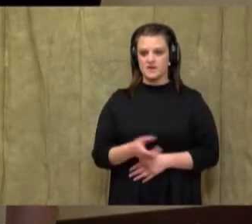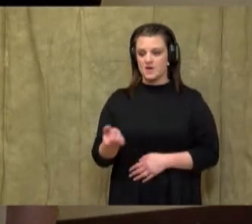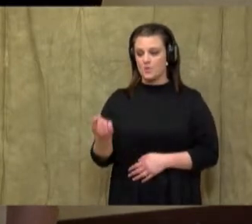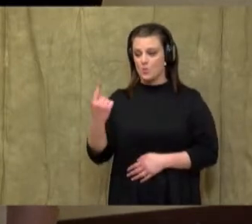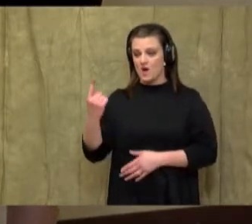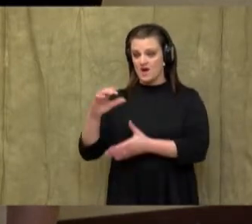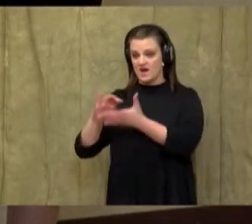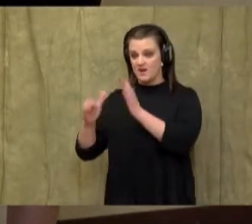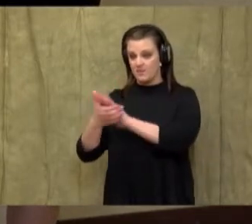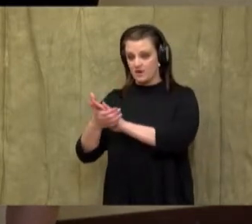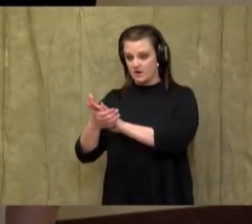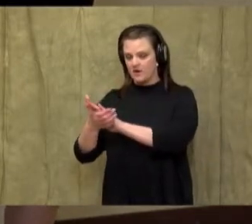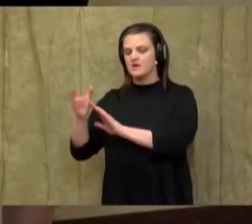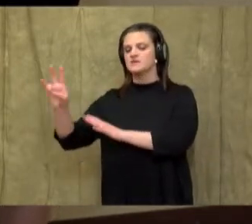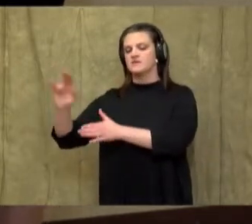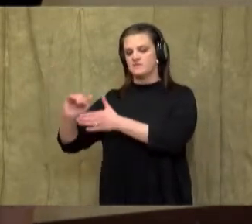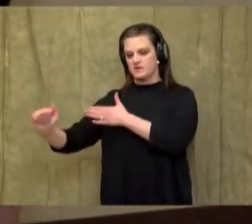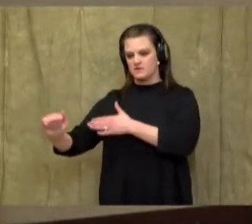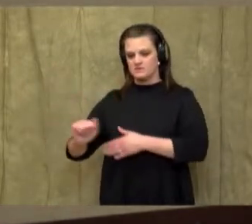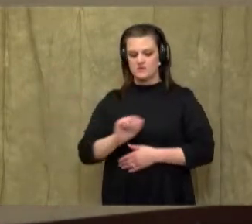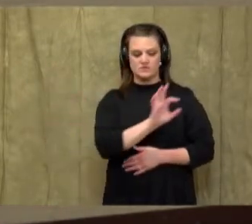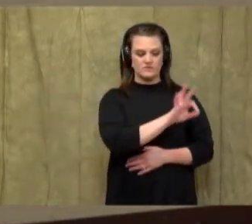hamburger is $7.